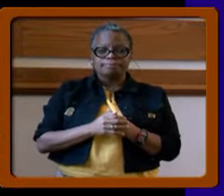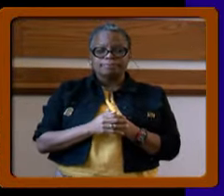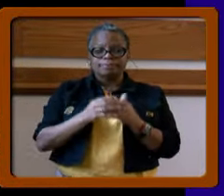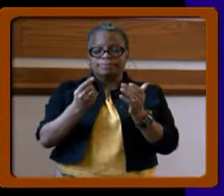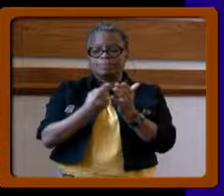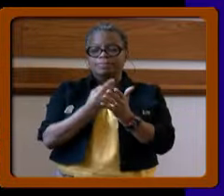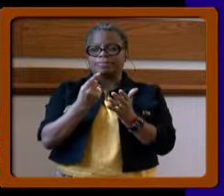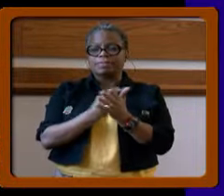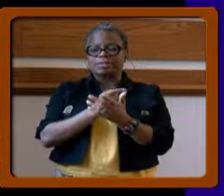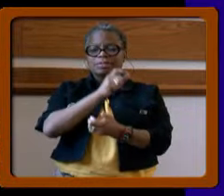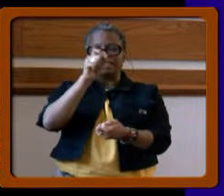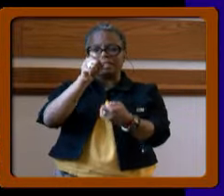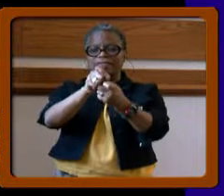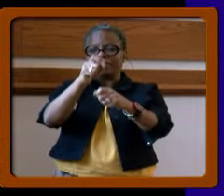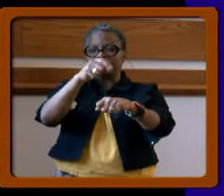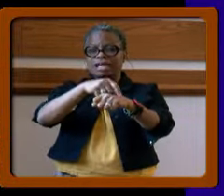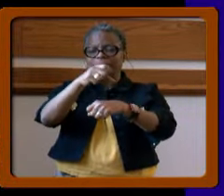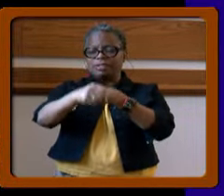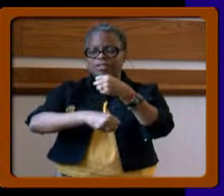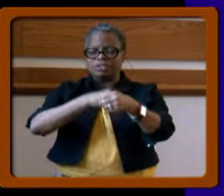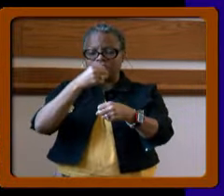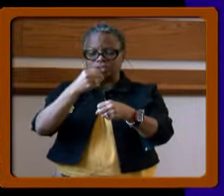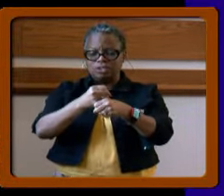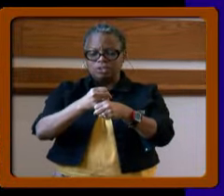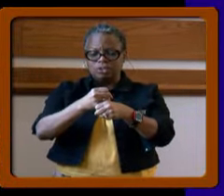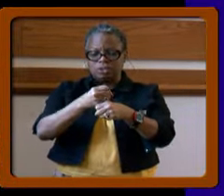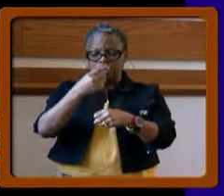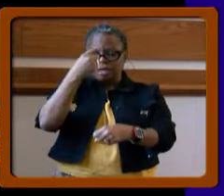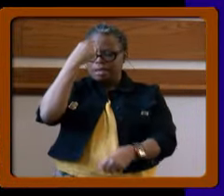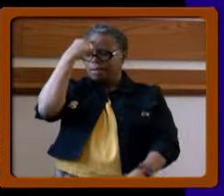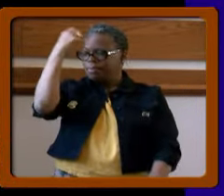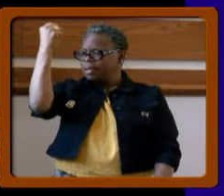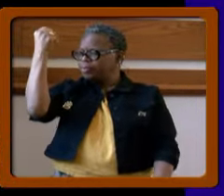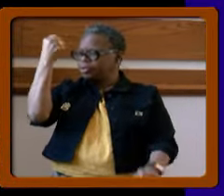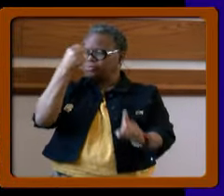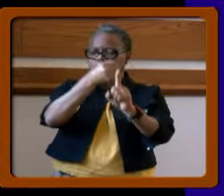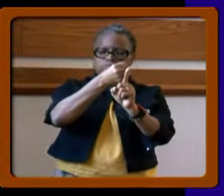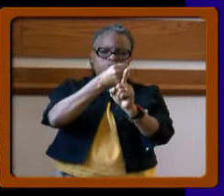Sometimes certain time of the year rolls around and tragic memories.